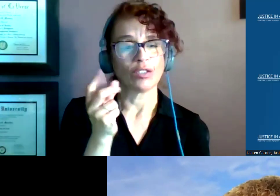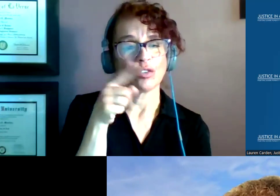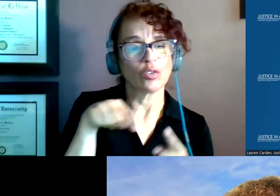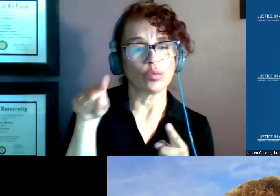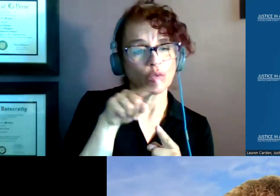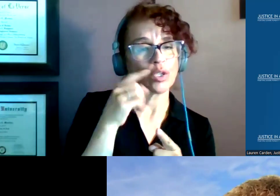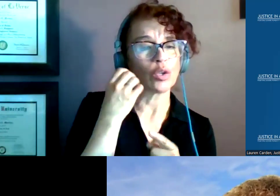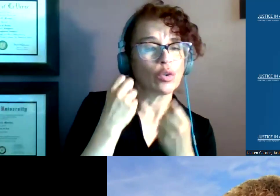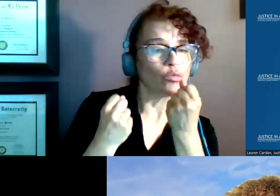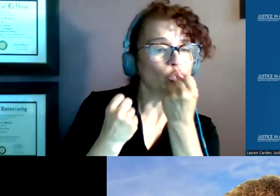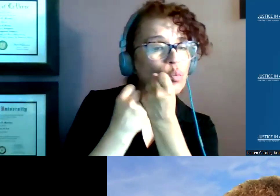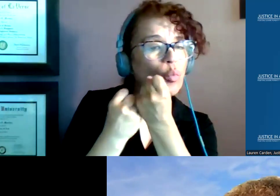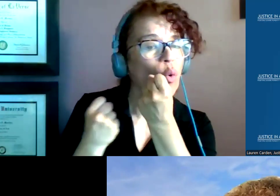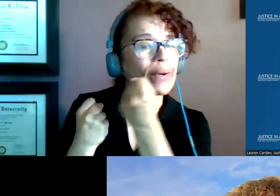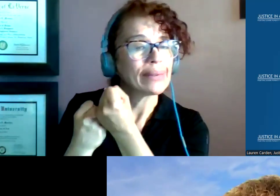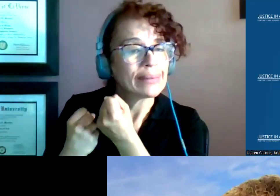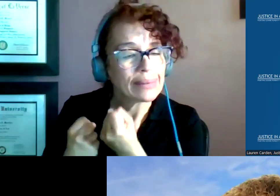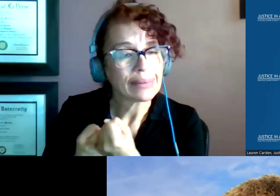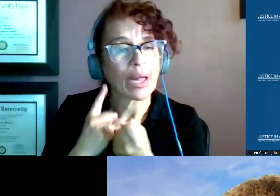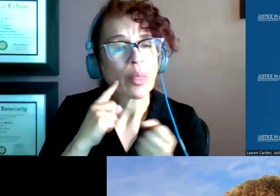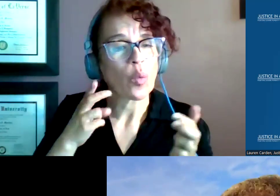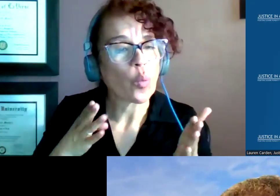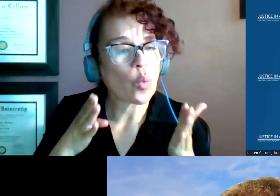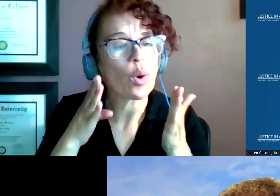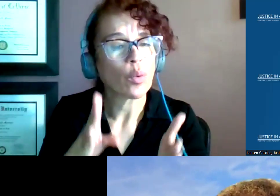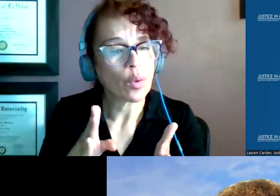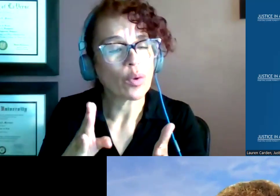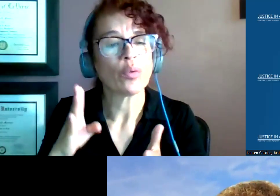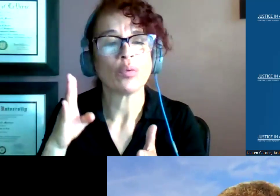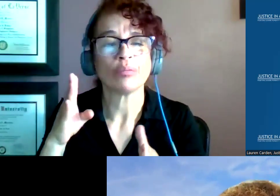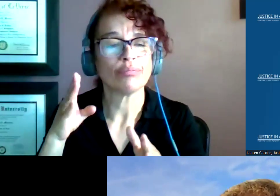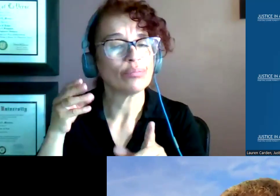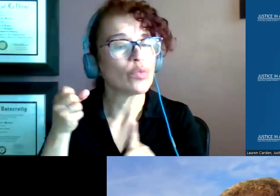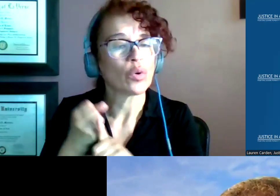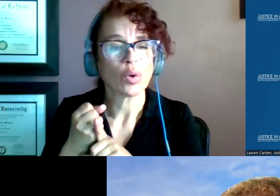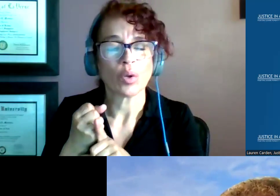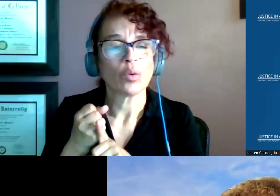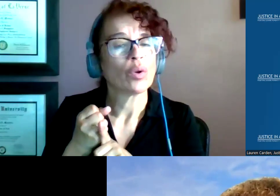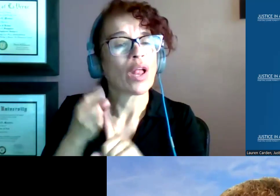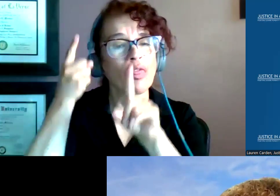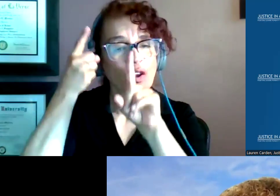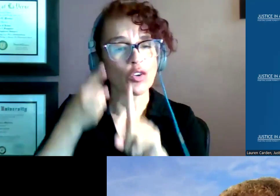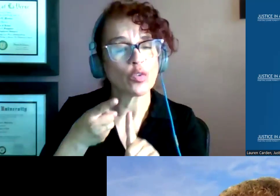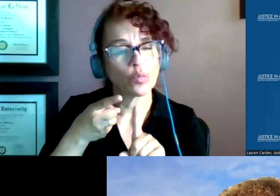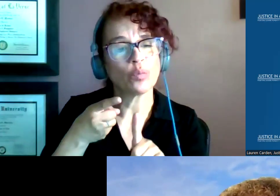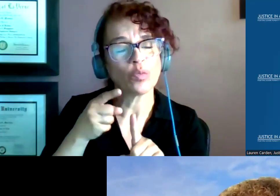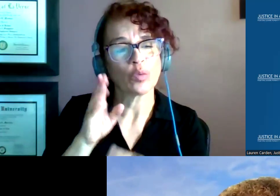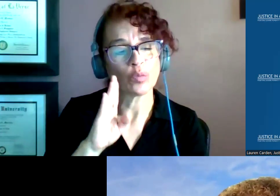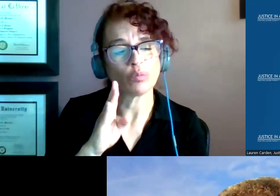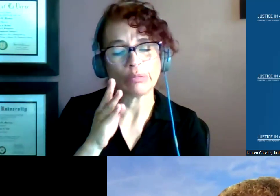are supportive of kind of the way they are tackling the goals of Initiative 2.